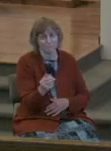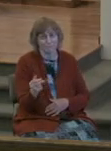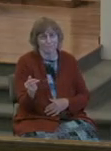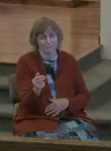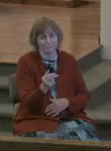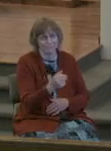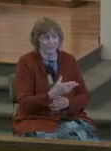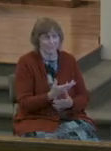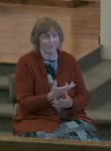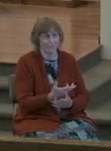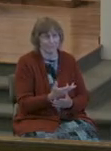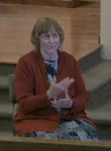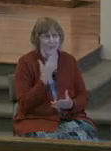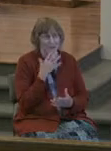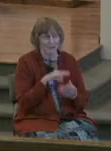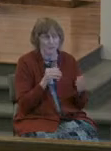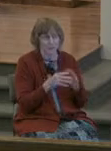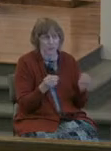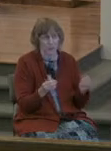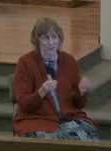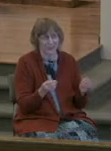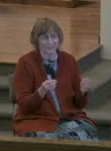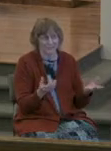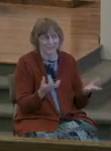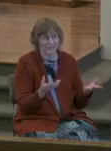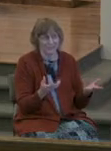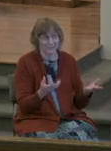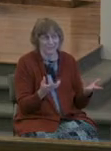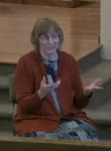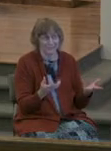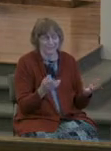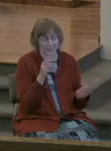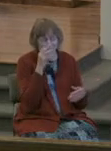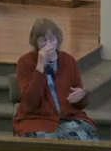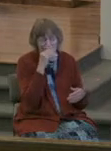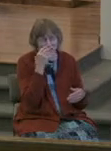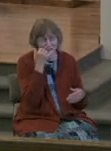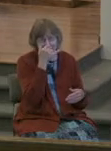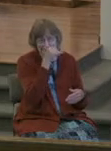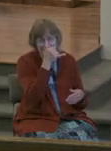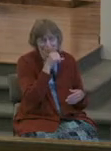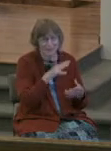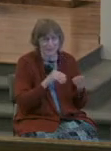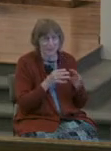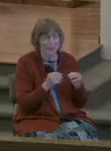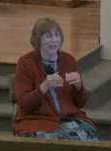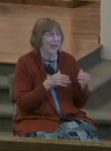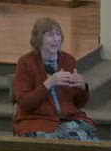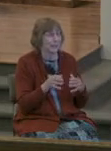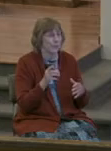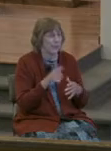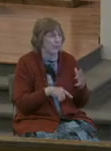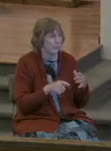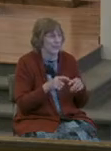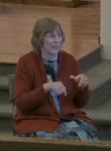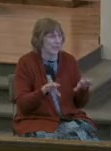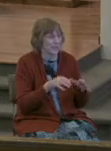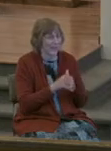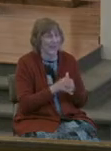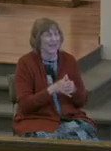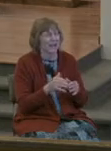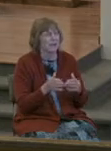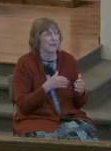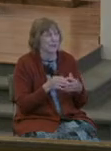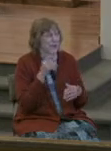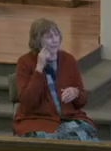I think that's a good story. Of course, that really doesn't apply, but it's kind of like, we just can't be that way, you know, like, here. But I think in